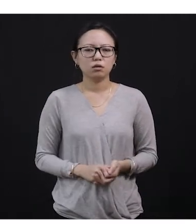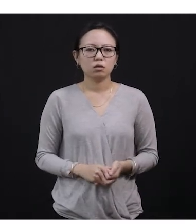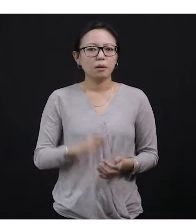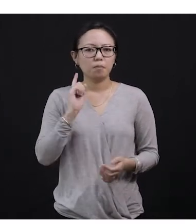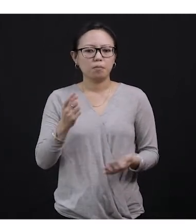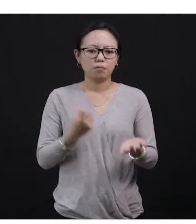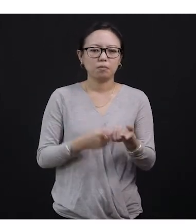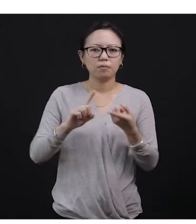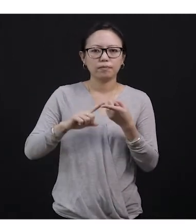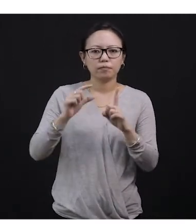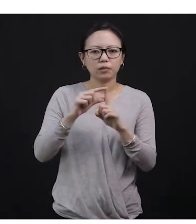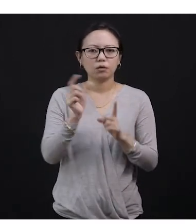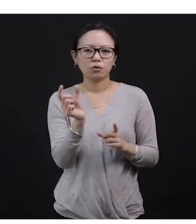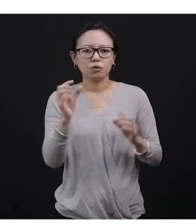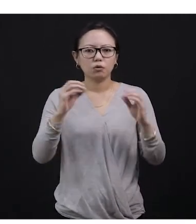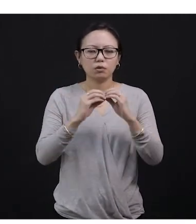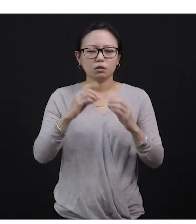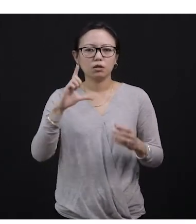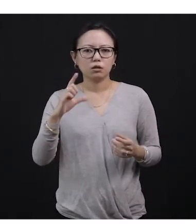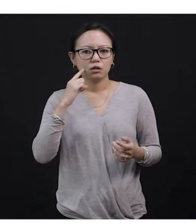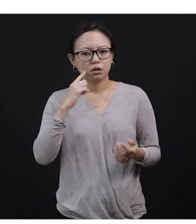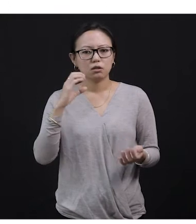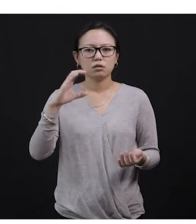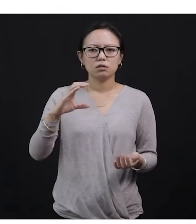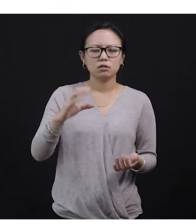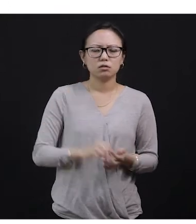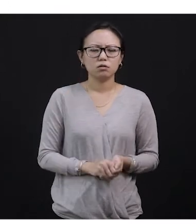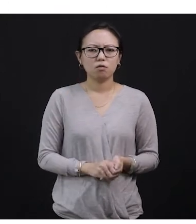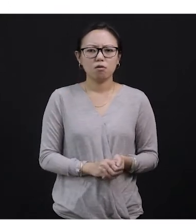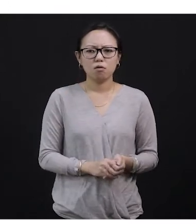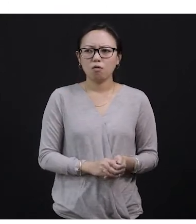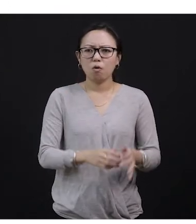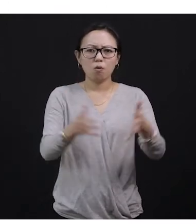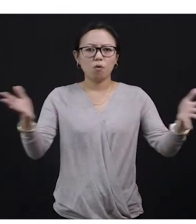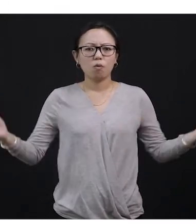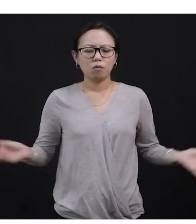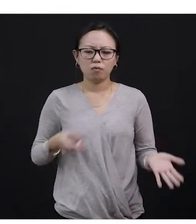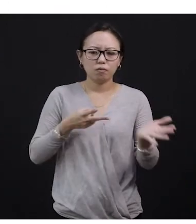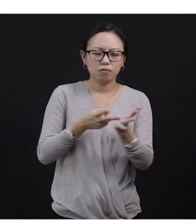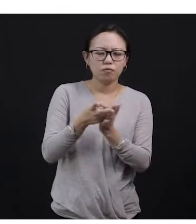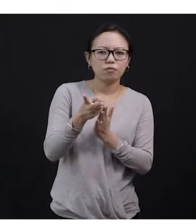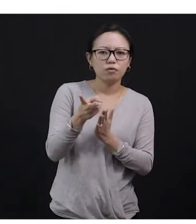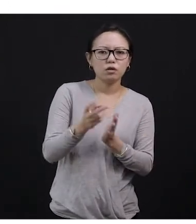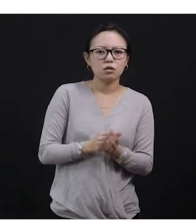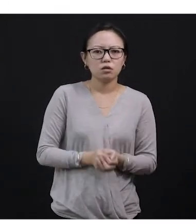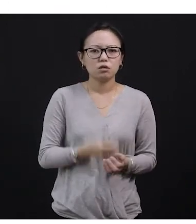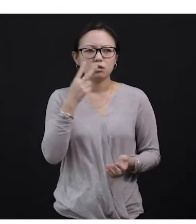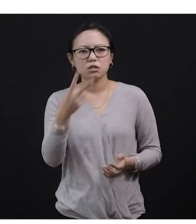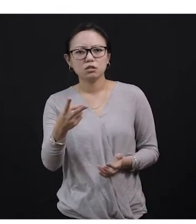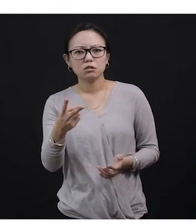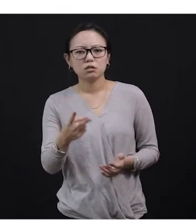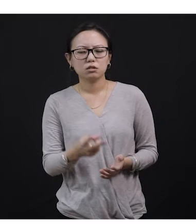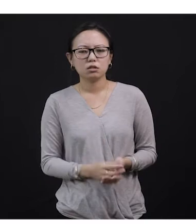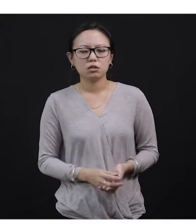they used to take decision from the whole villages. So if they choose someone and